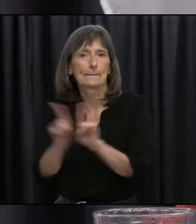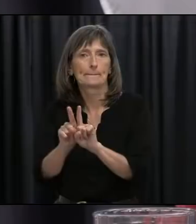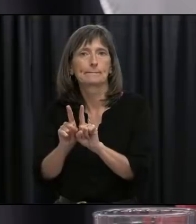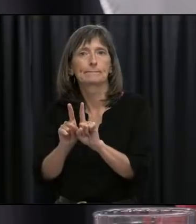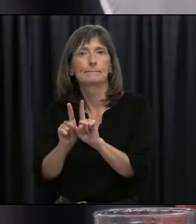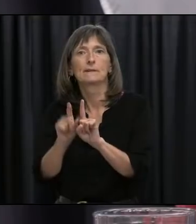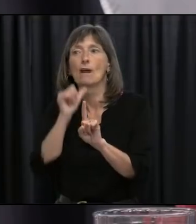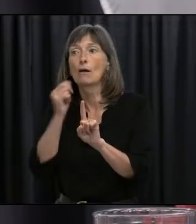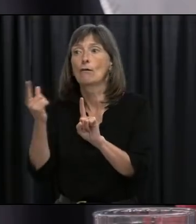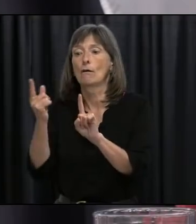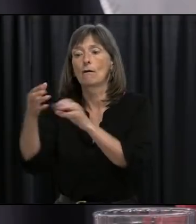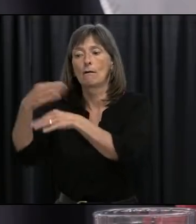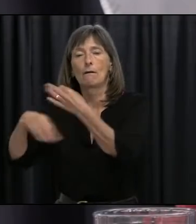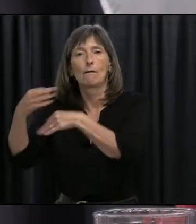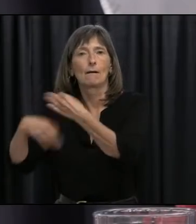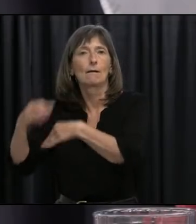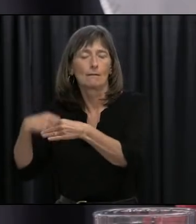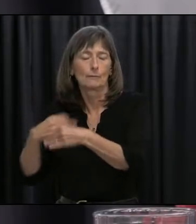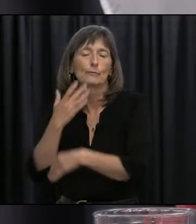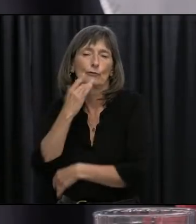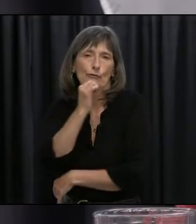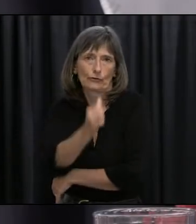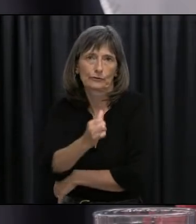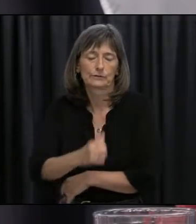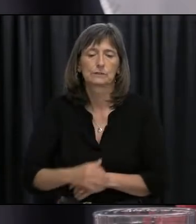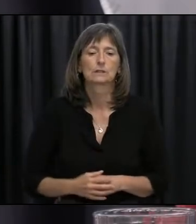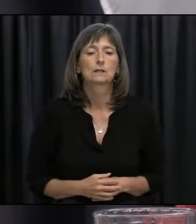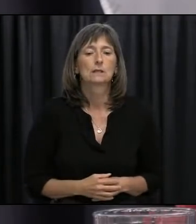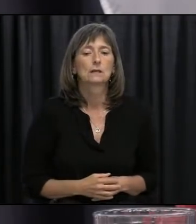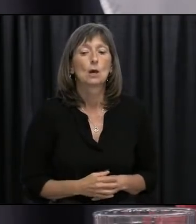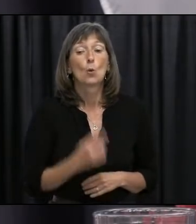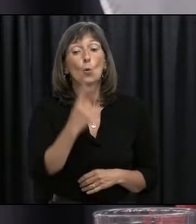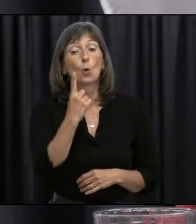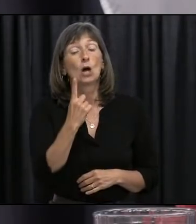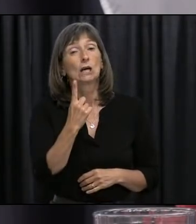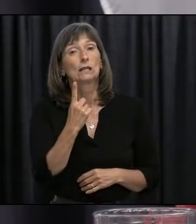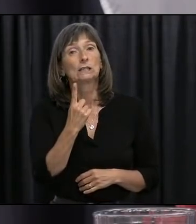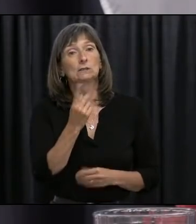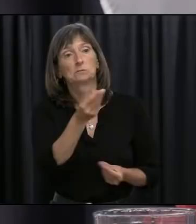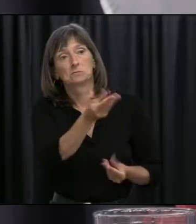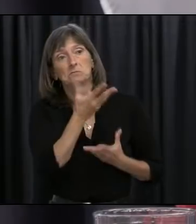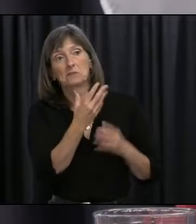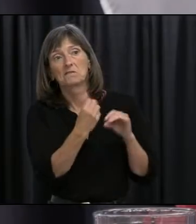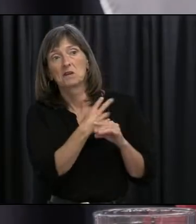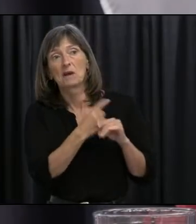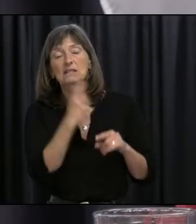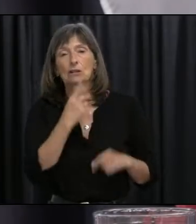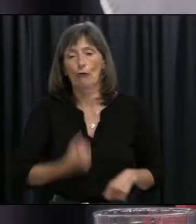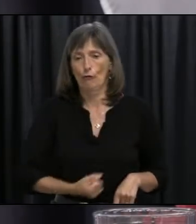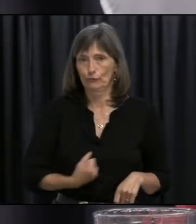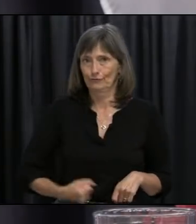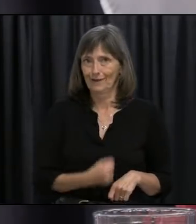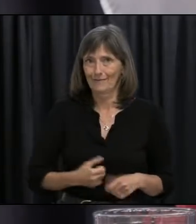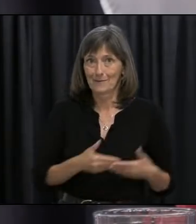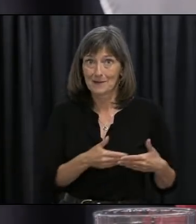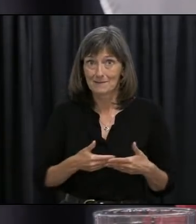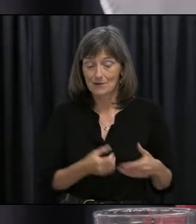that an area of challenge was that of antenatal and prenatal ultrasounds. So we have